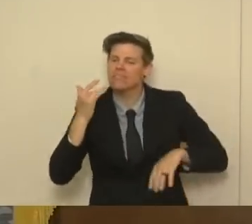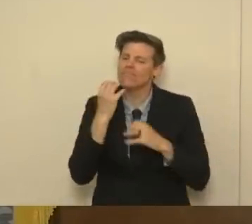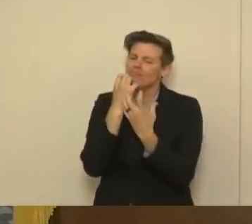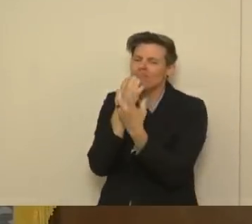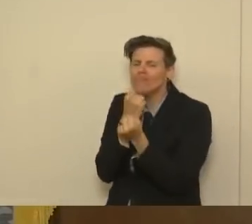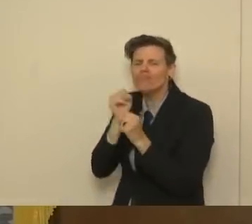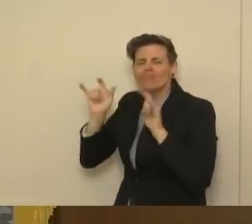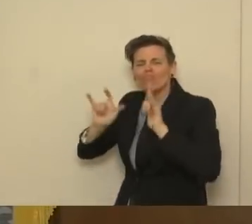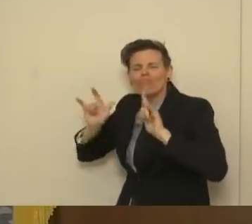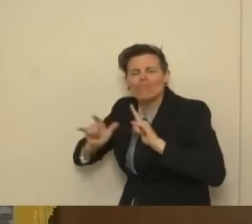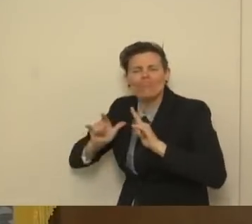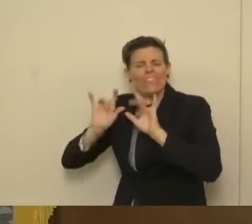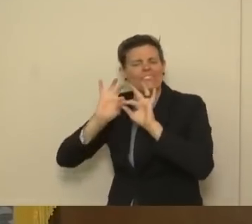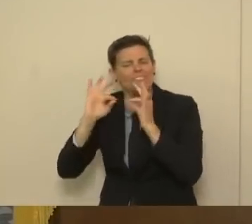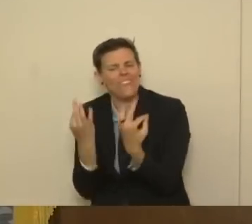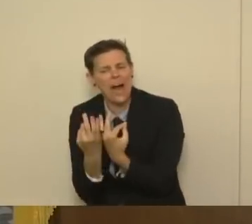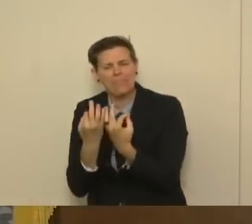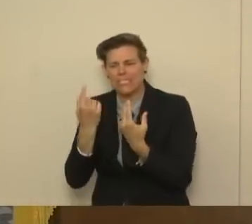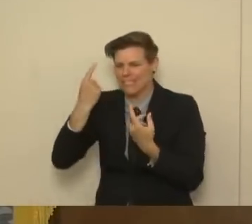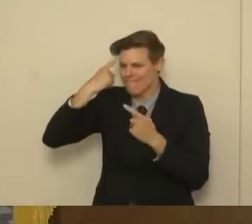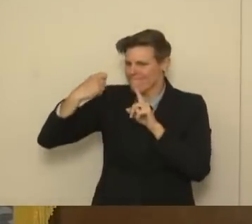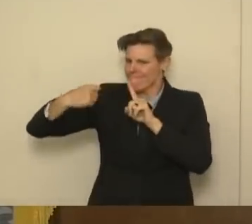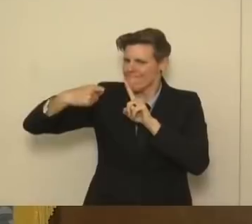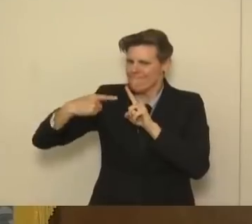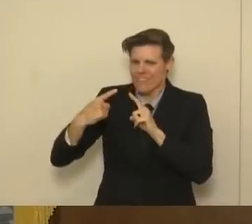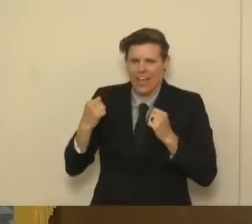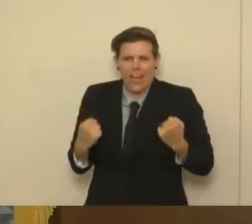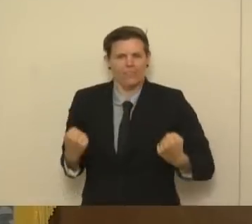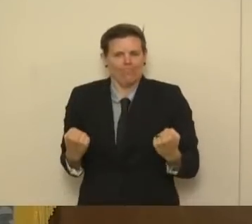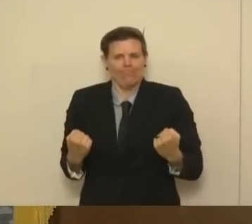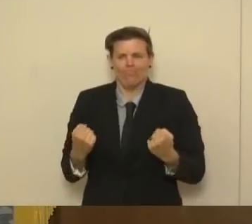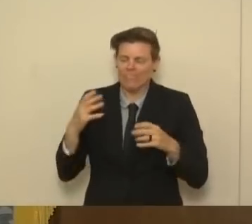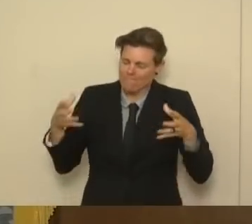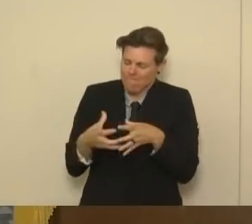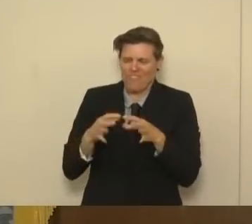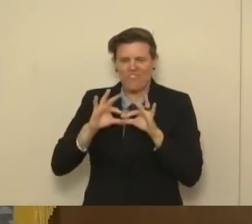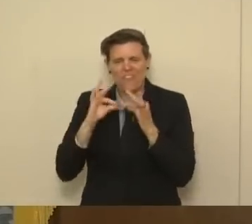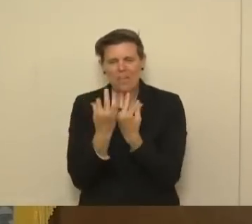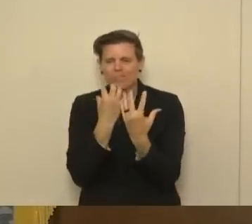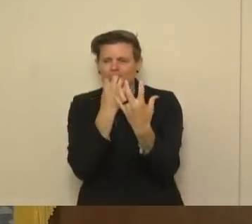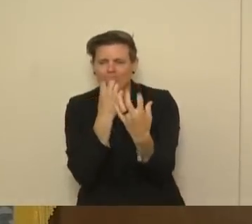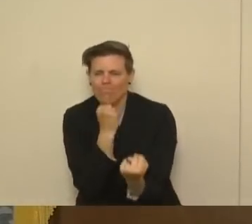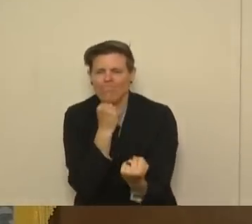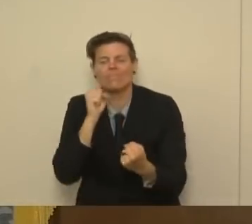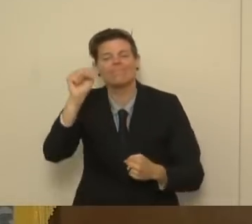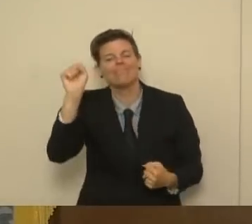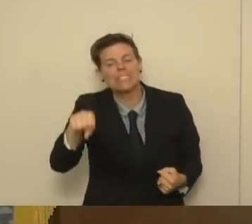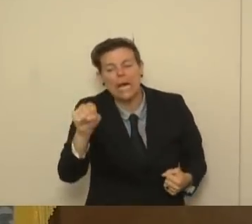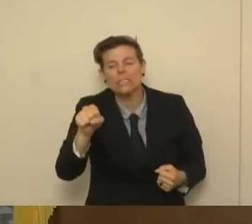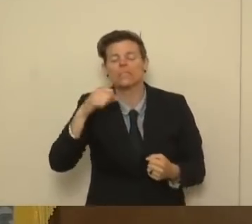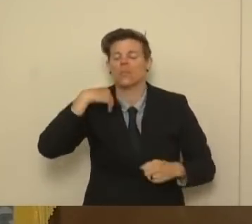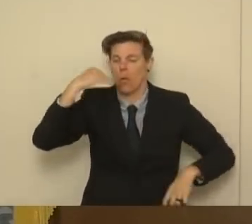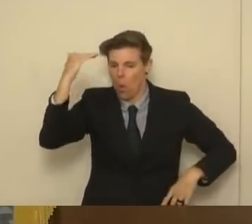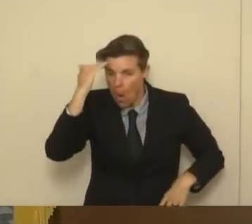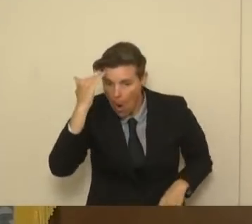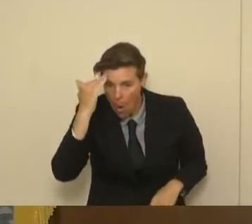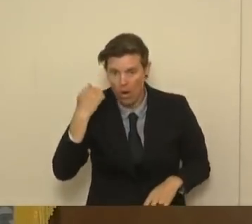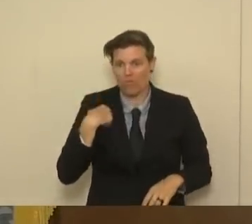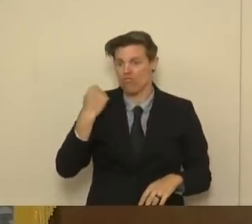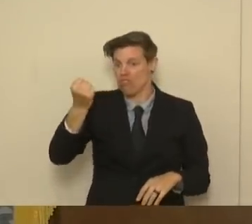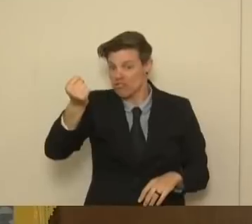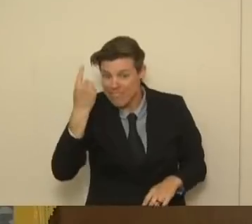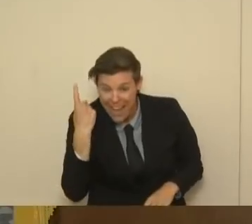and our loved ones. That every other, right, social and health determinant aspect, you can look at